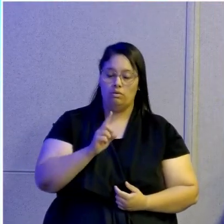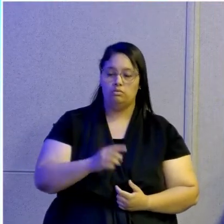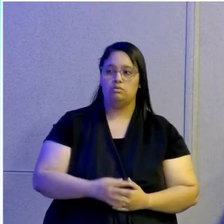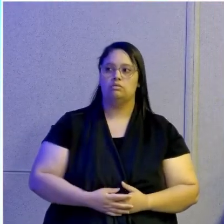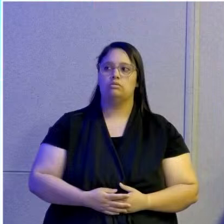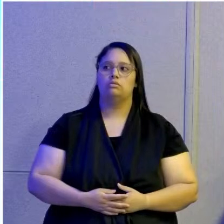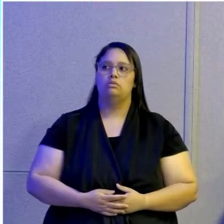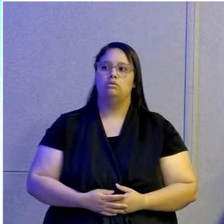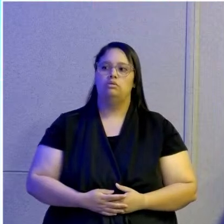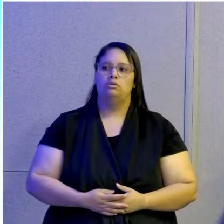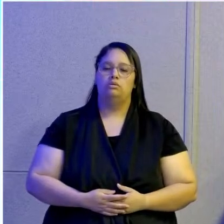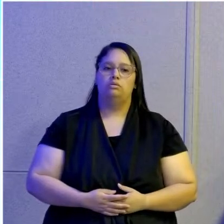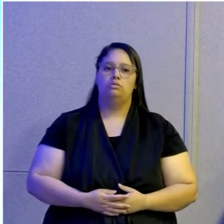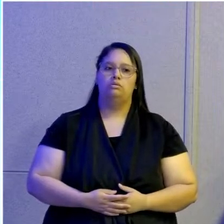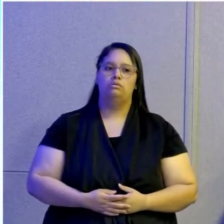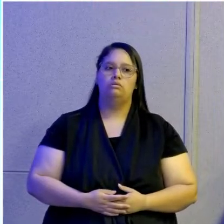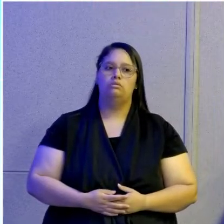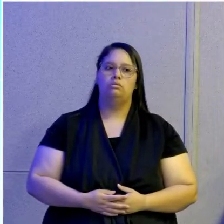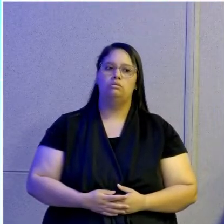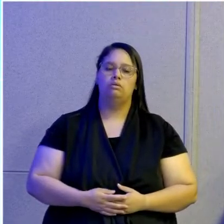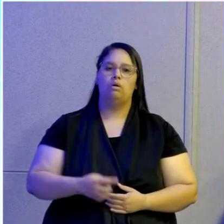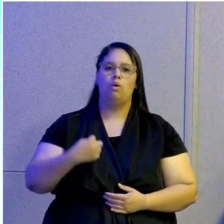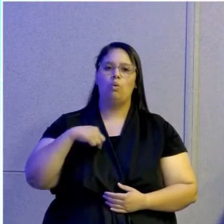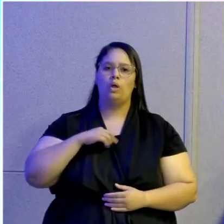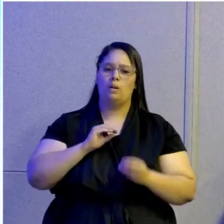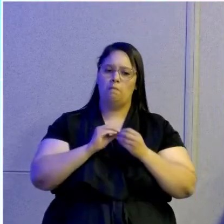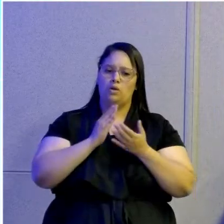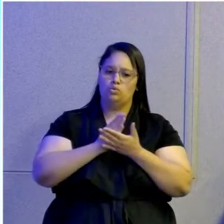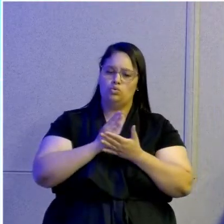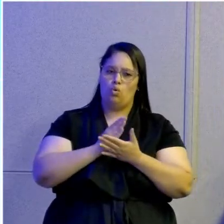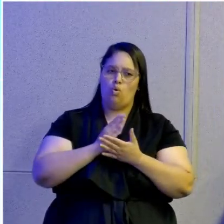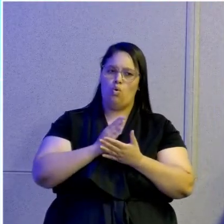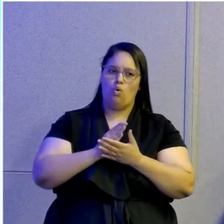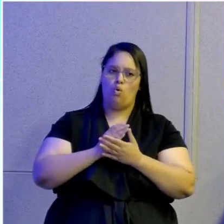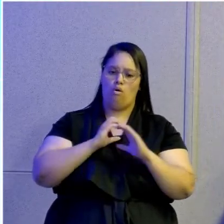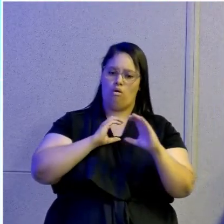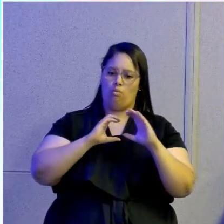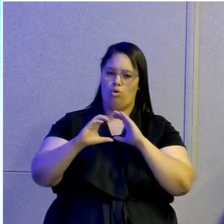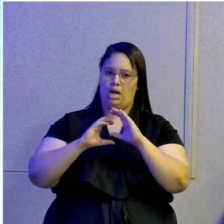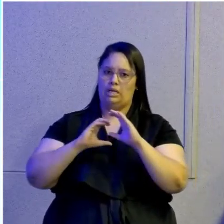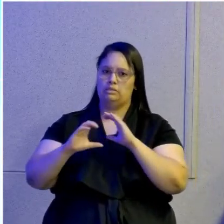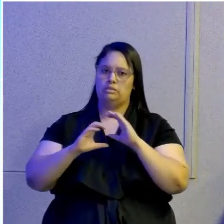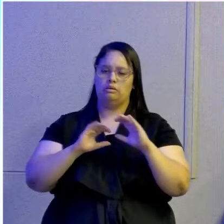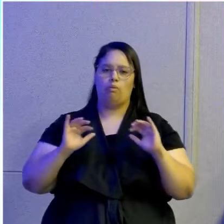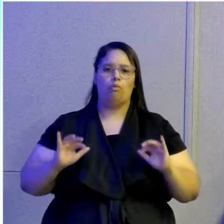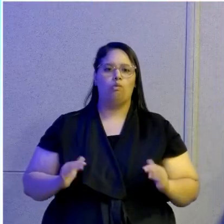say, how do we make sure that we communicate, again for me, how do we